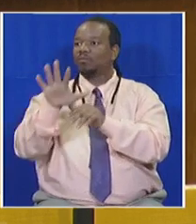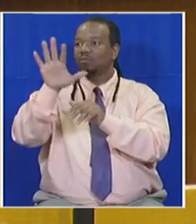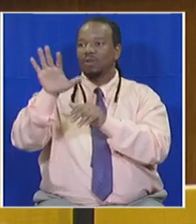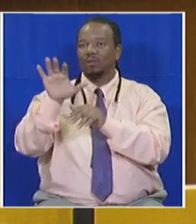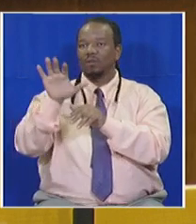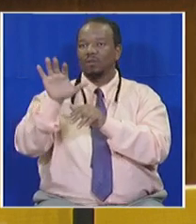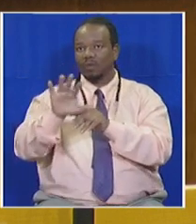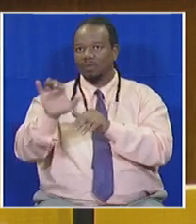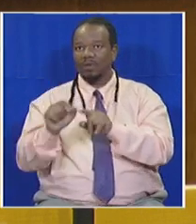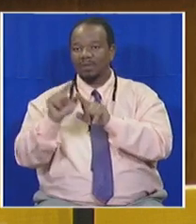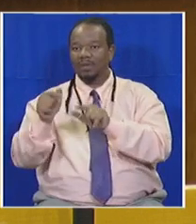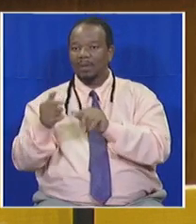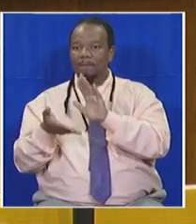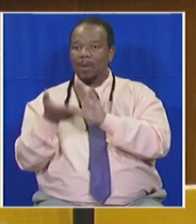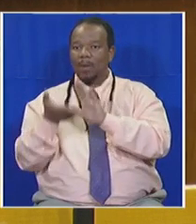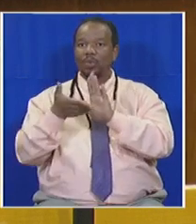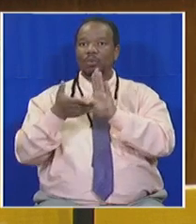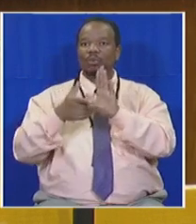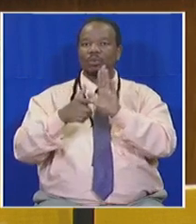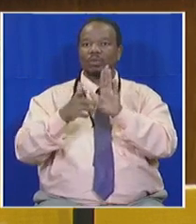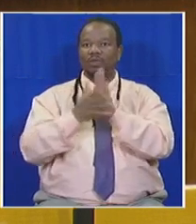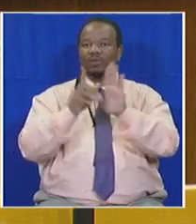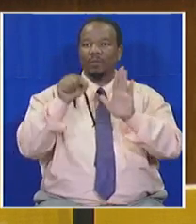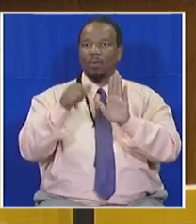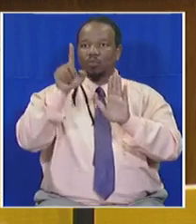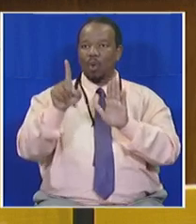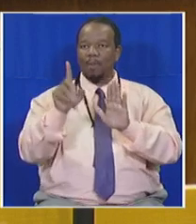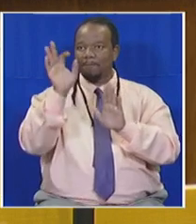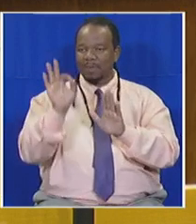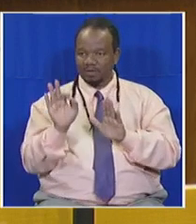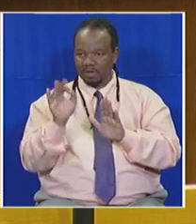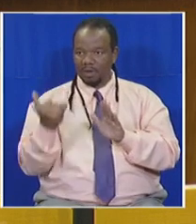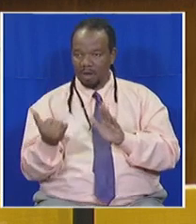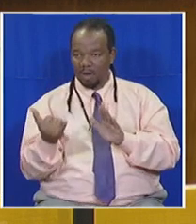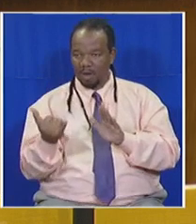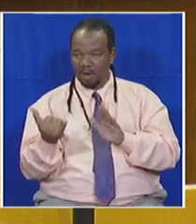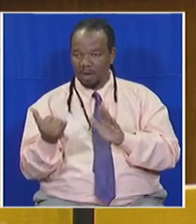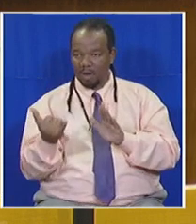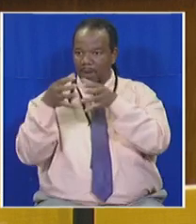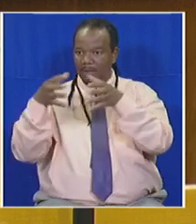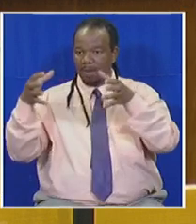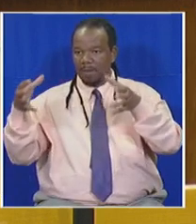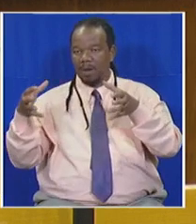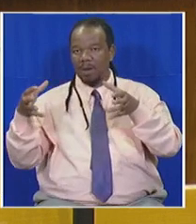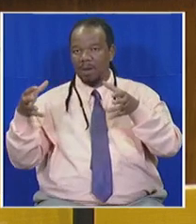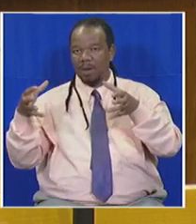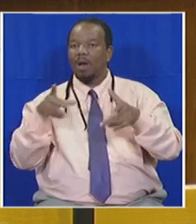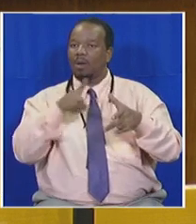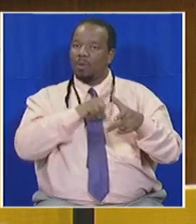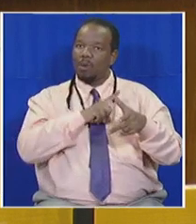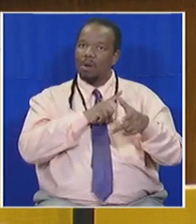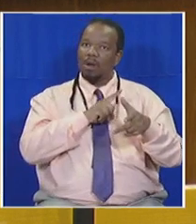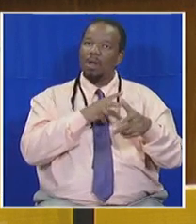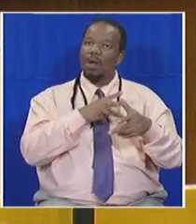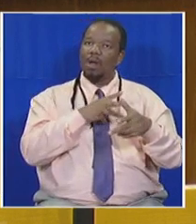by 17.1%. And this high level of growth is accompanied by high